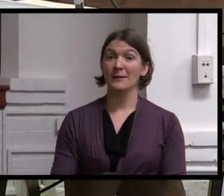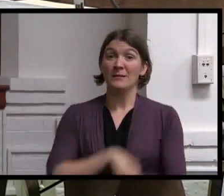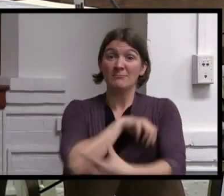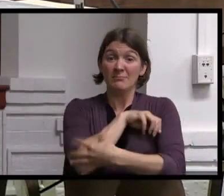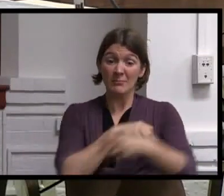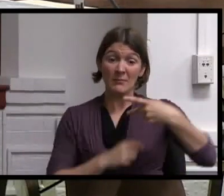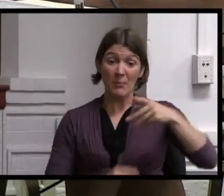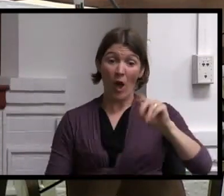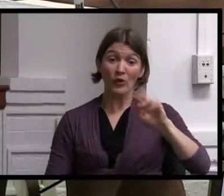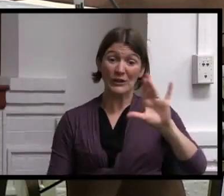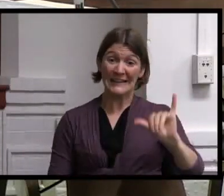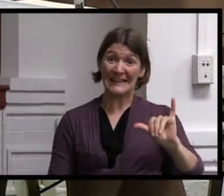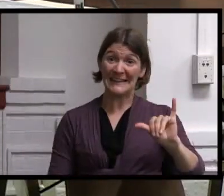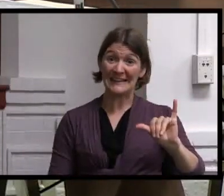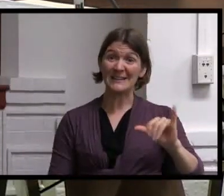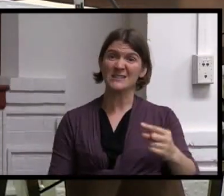Poverty